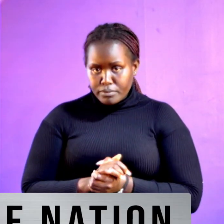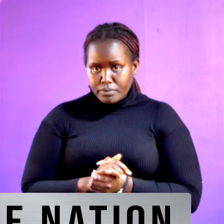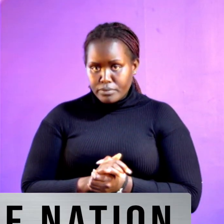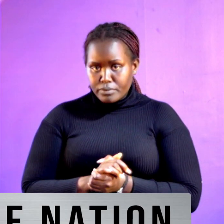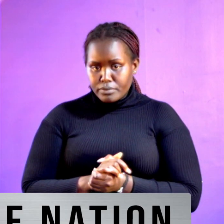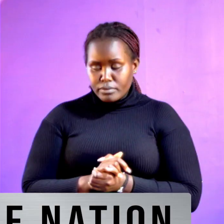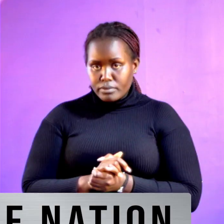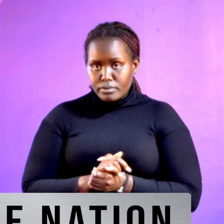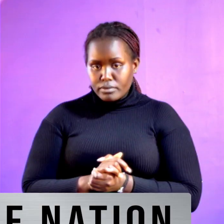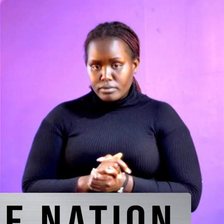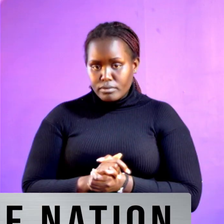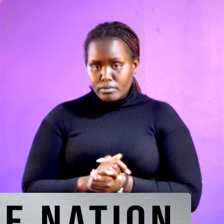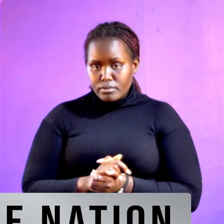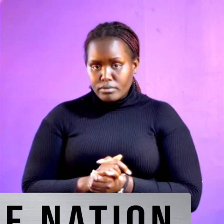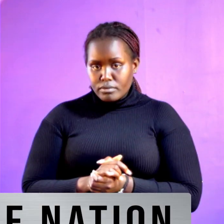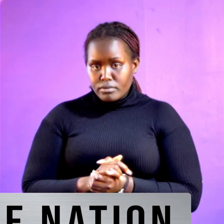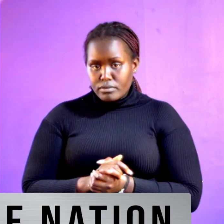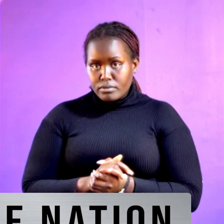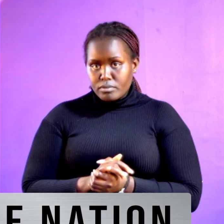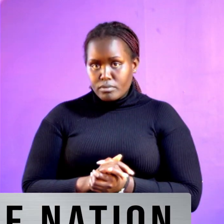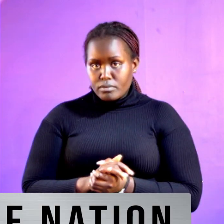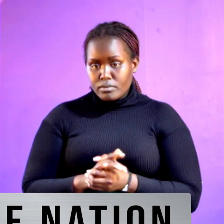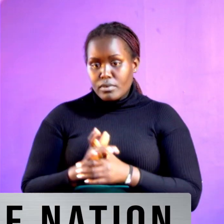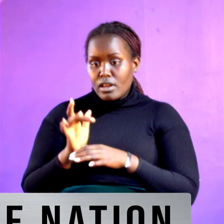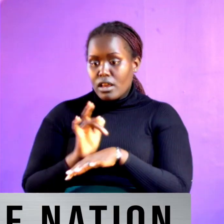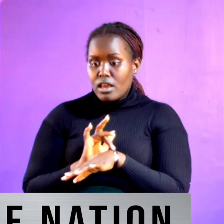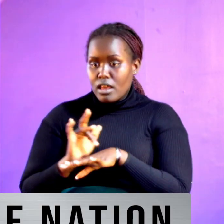very, very sensitive,